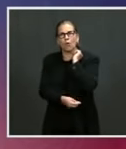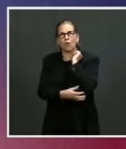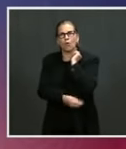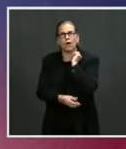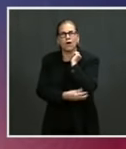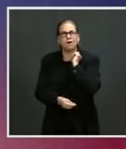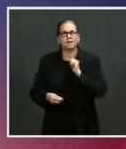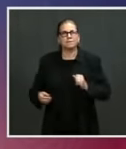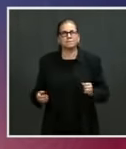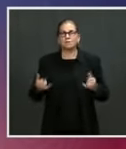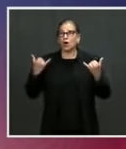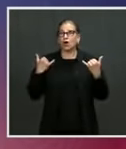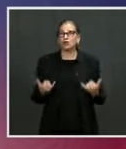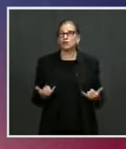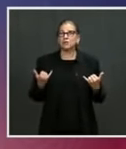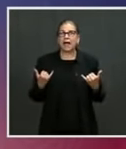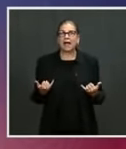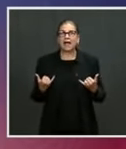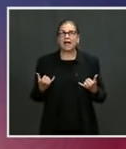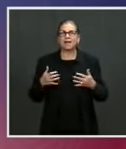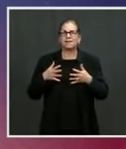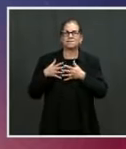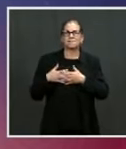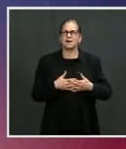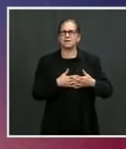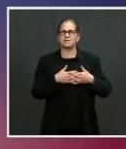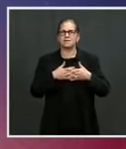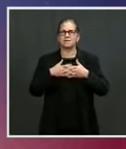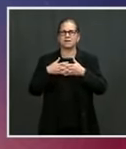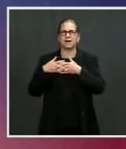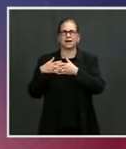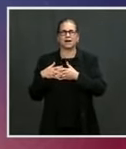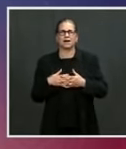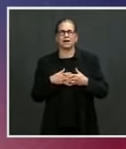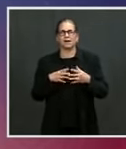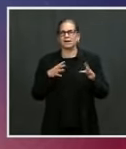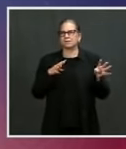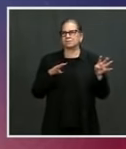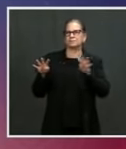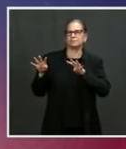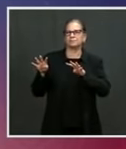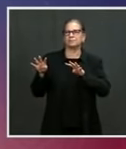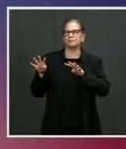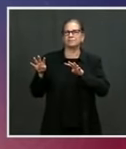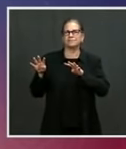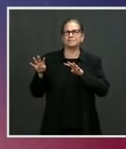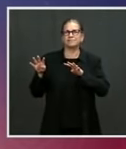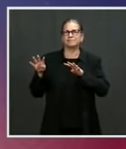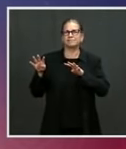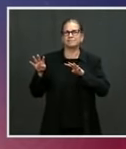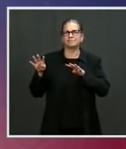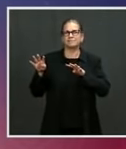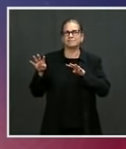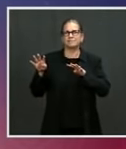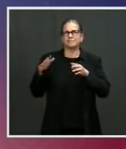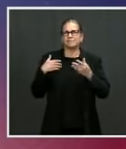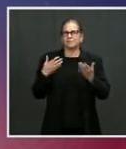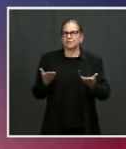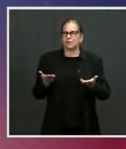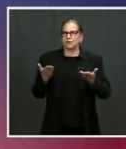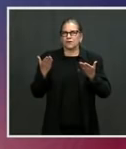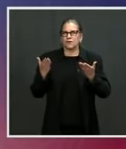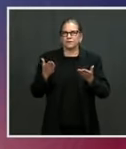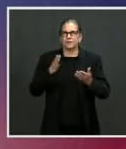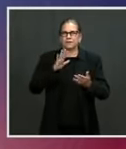Americans stand watch around the world, often their great personal peril. War and